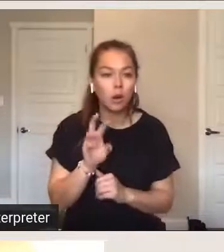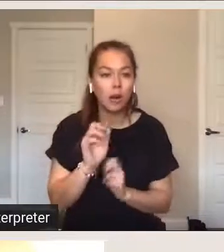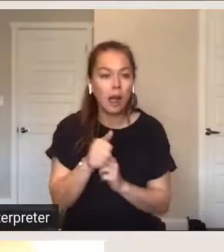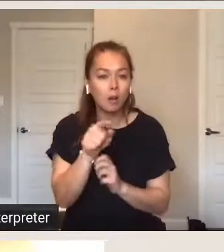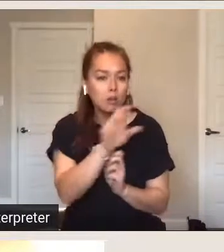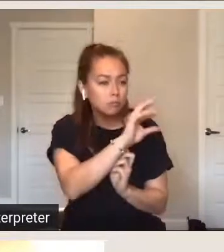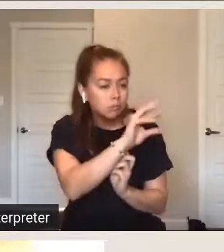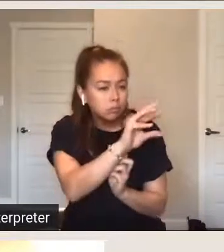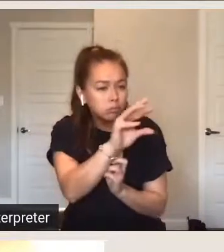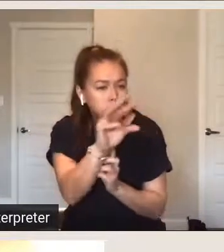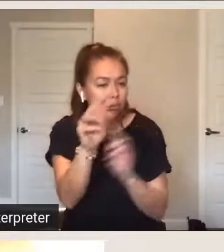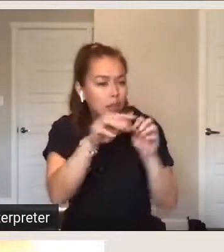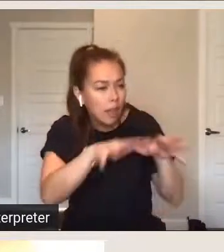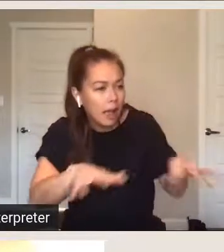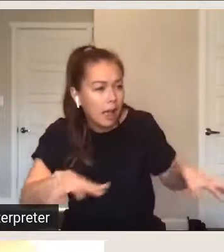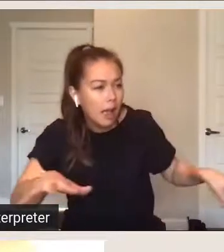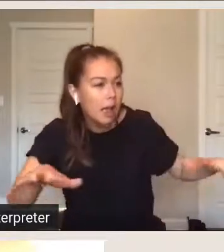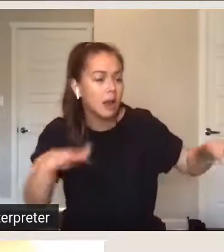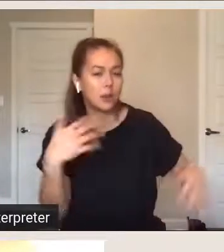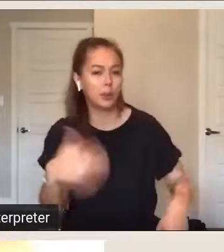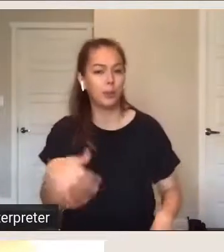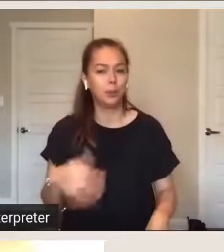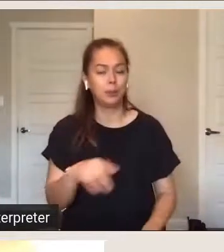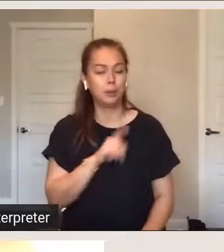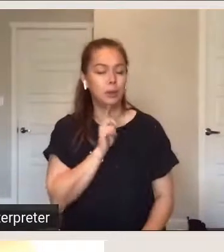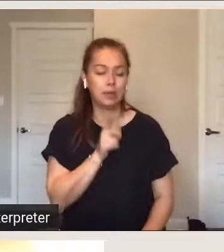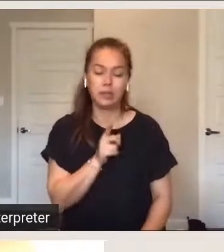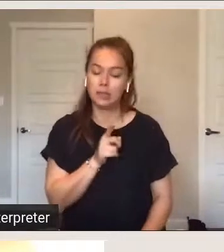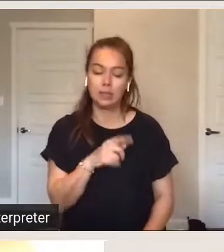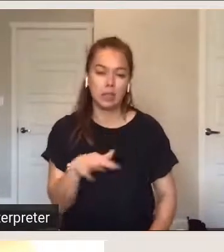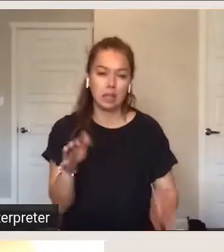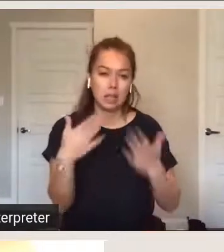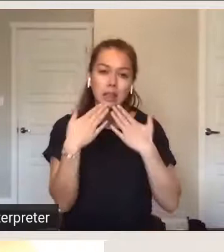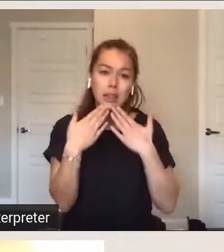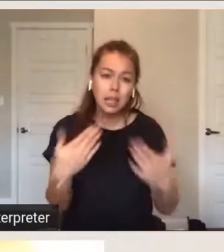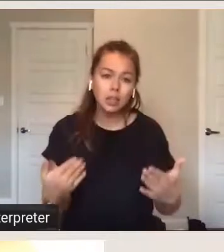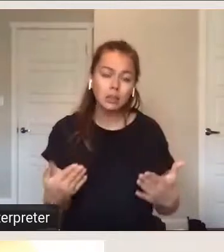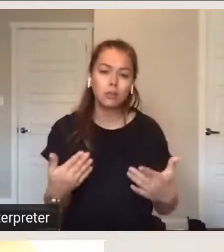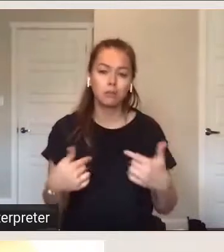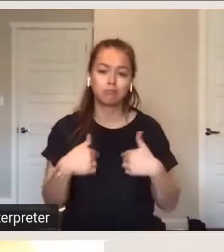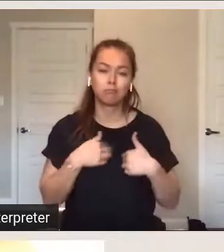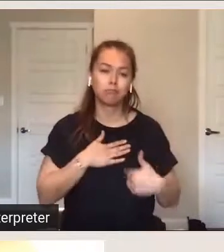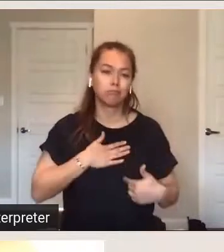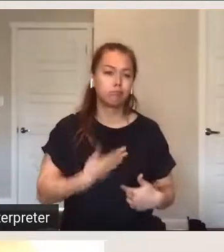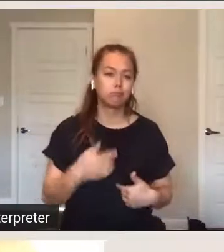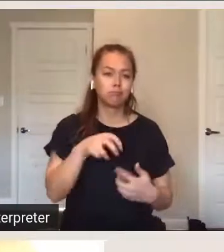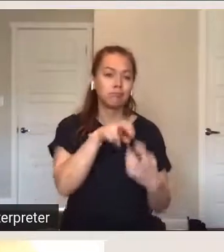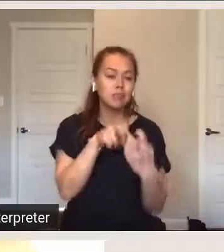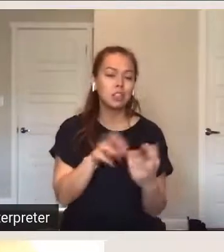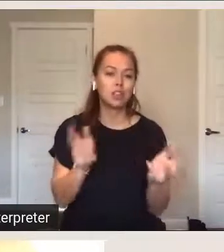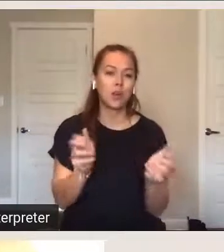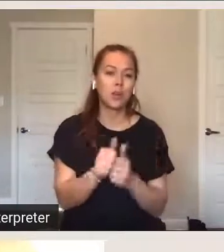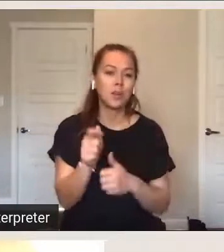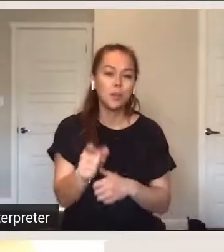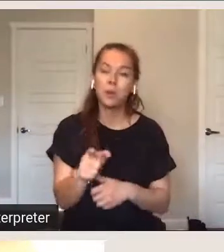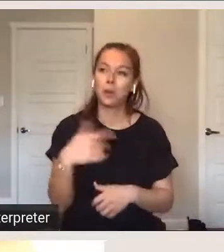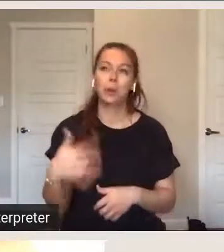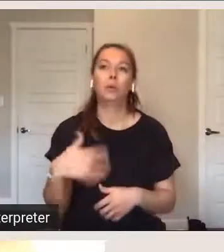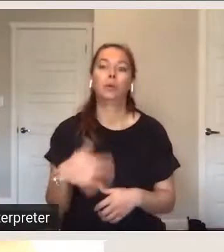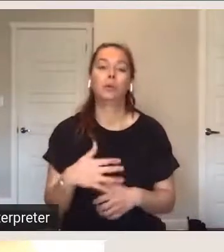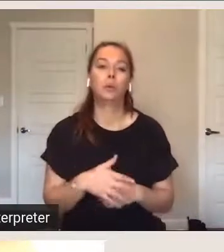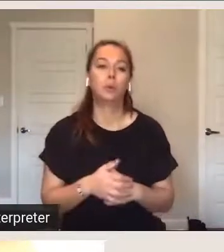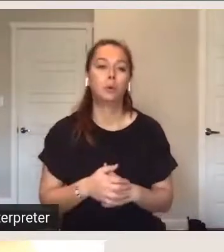interrogates that. So thank you so much, Sana. It was like such a pleasure to have you here. I think this kind of brings